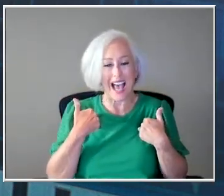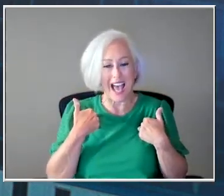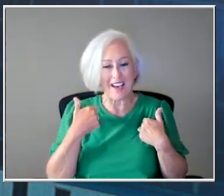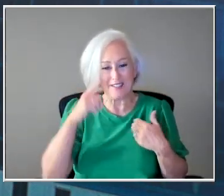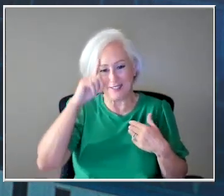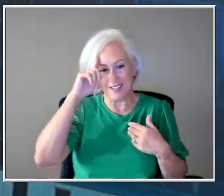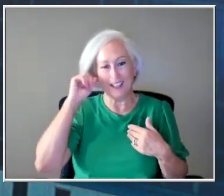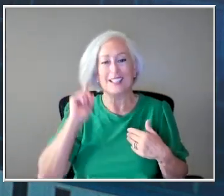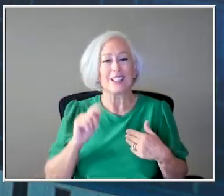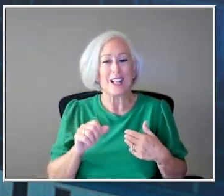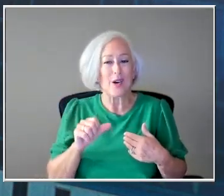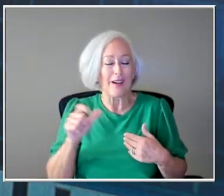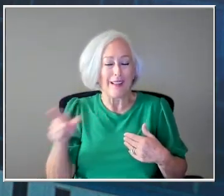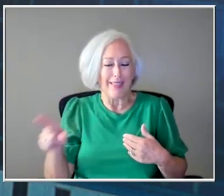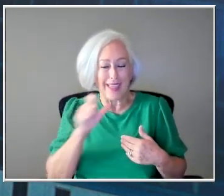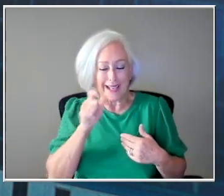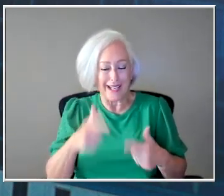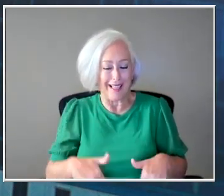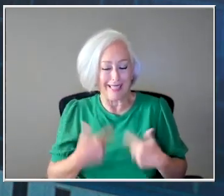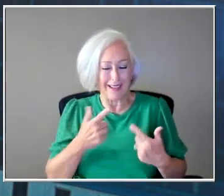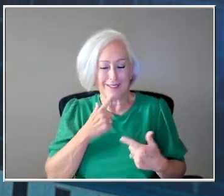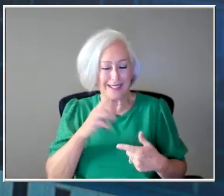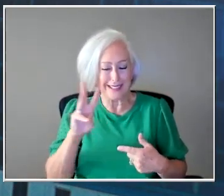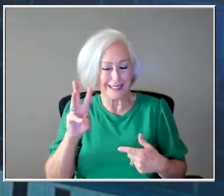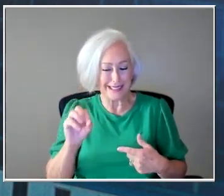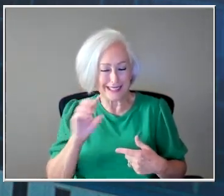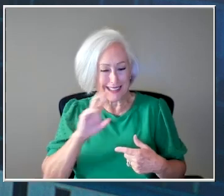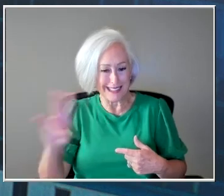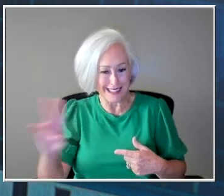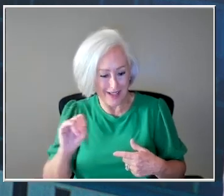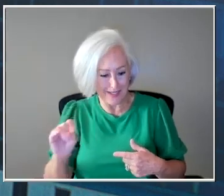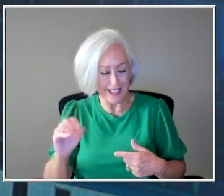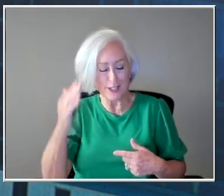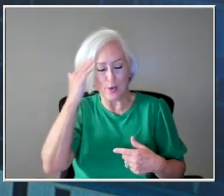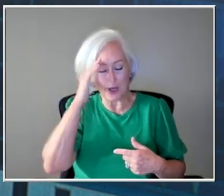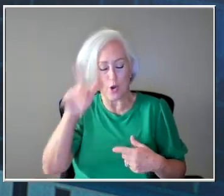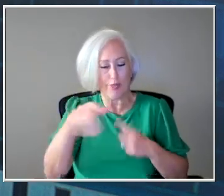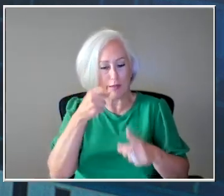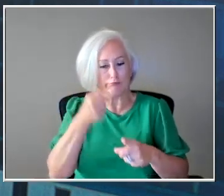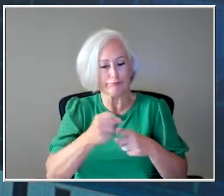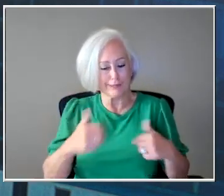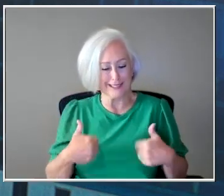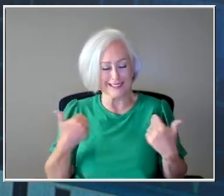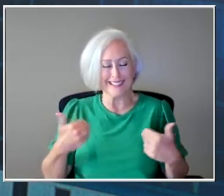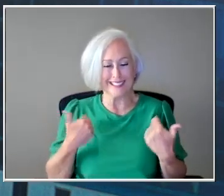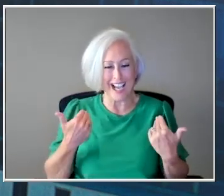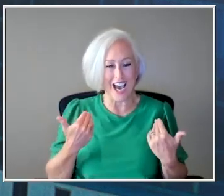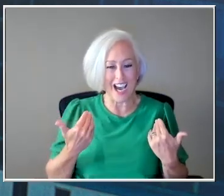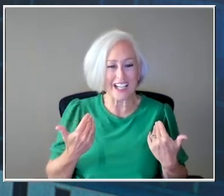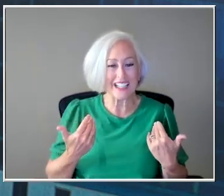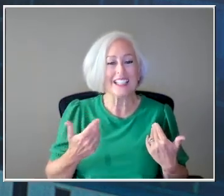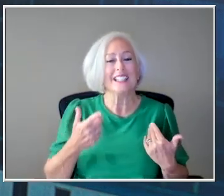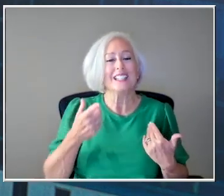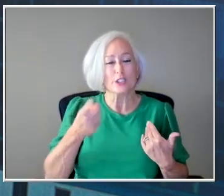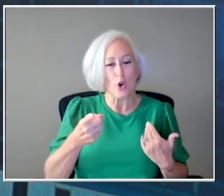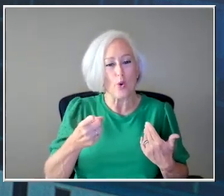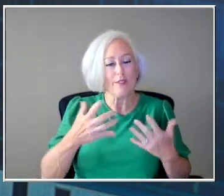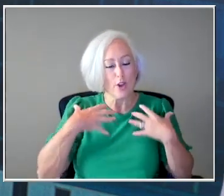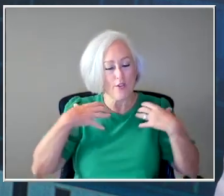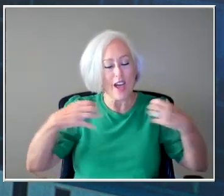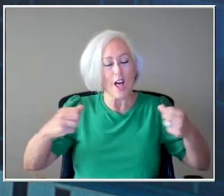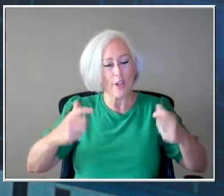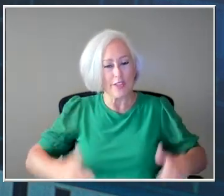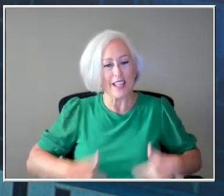in. But if you have a physically active lifestyle throughout your life, that's a very, very strong determinant of